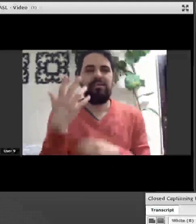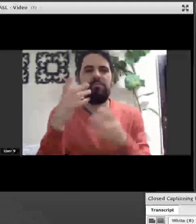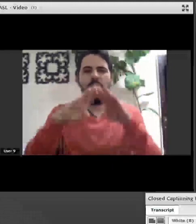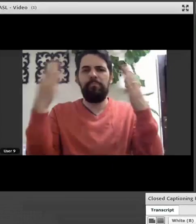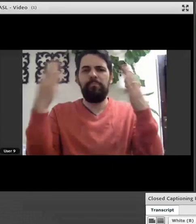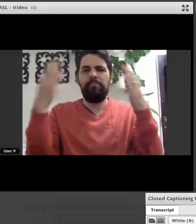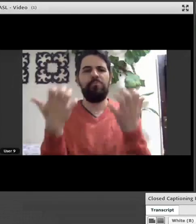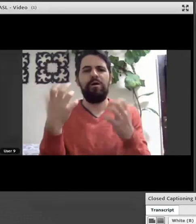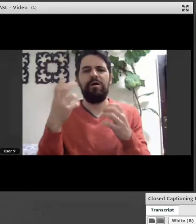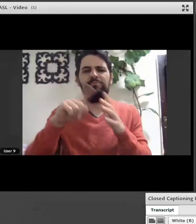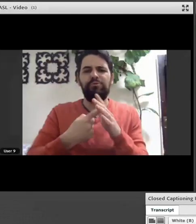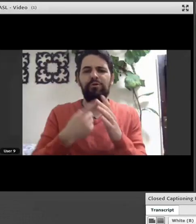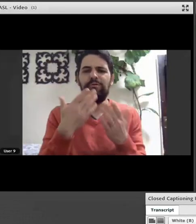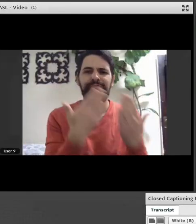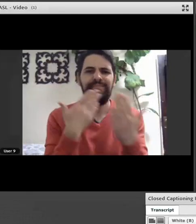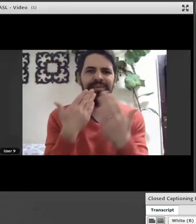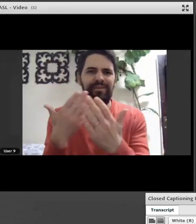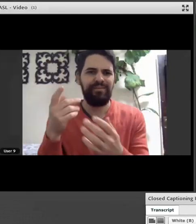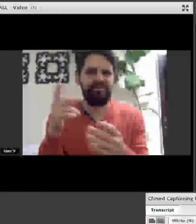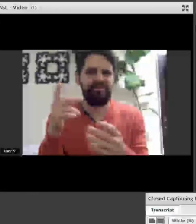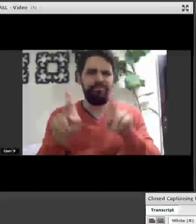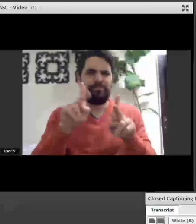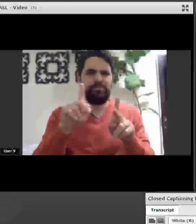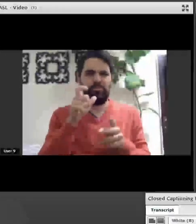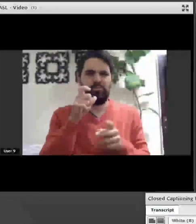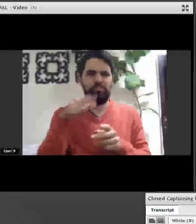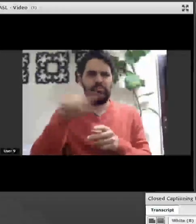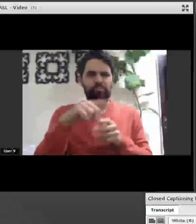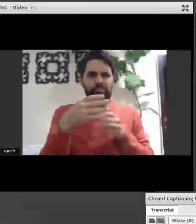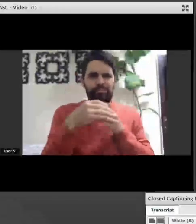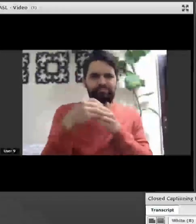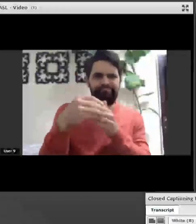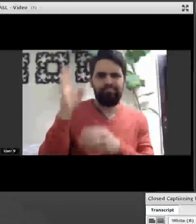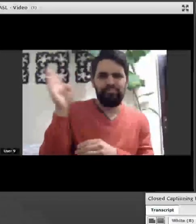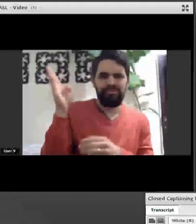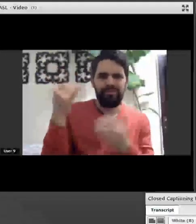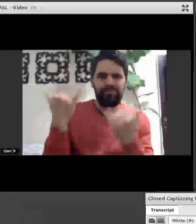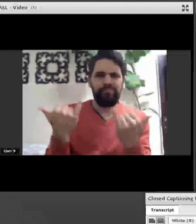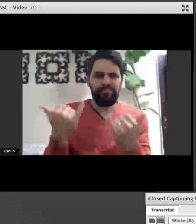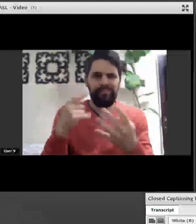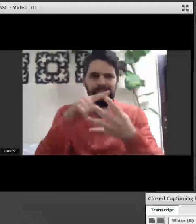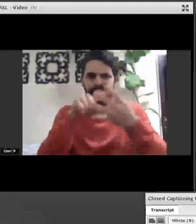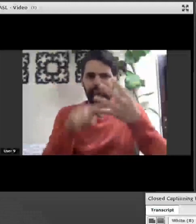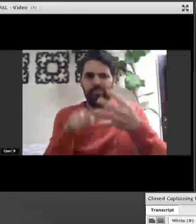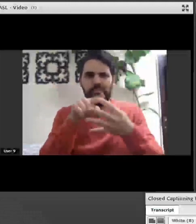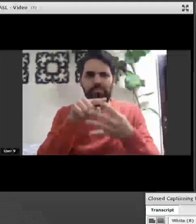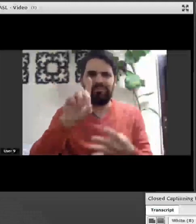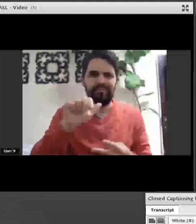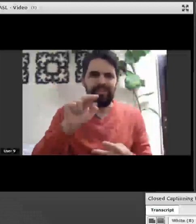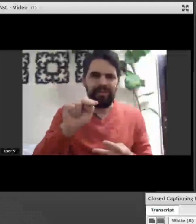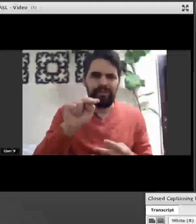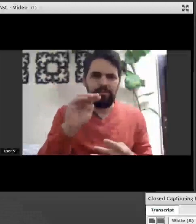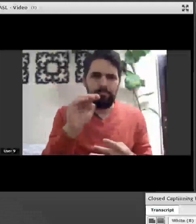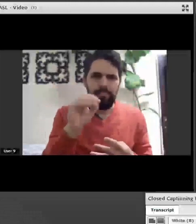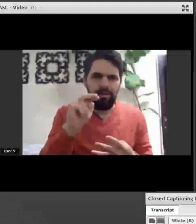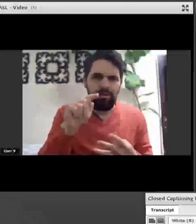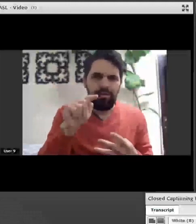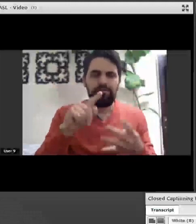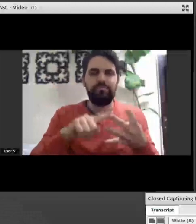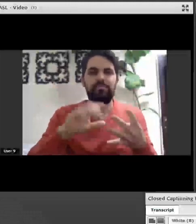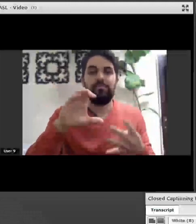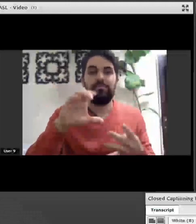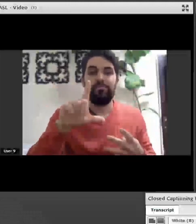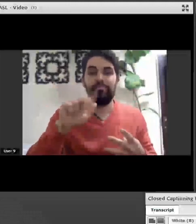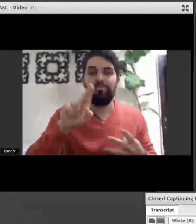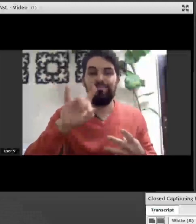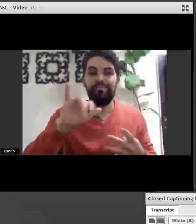so excited to be here and moving forward with this process. I want to open by thanking all of those our presenters that we have